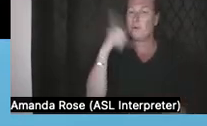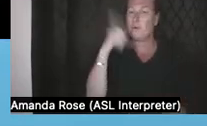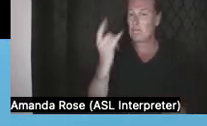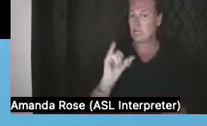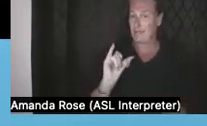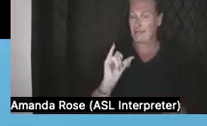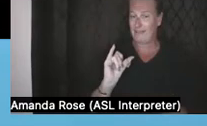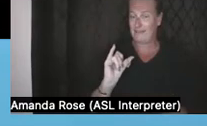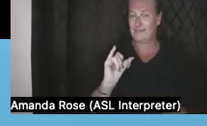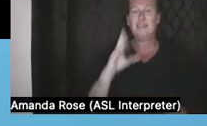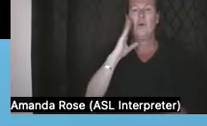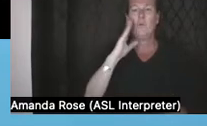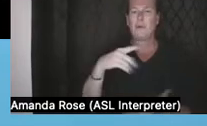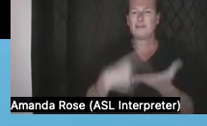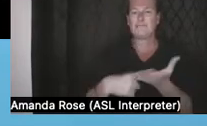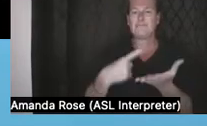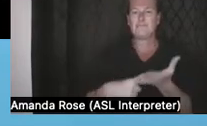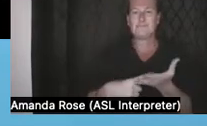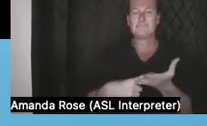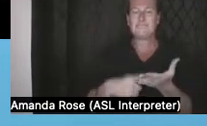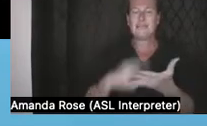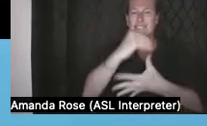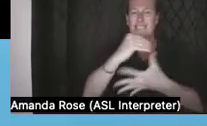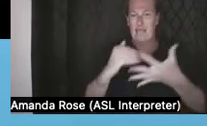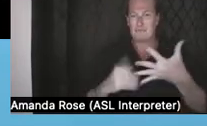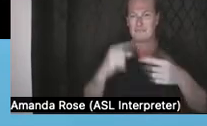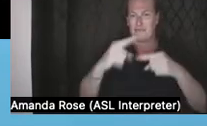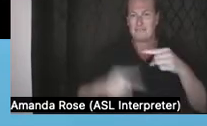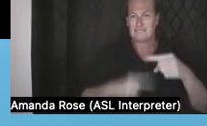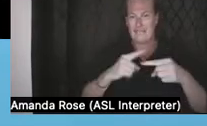of go through the steps of the cycle of escalation.